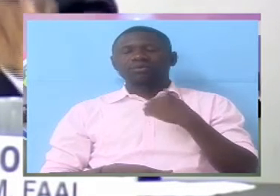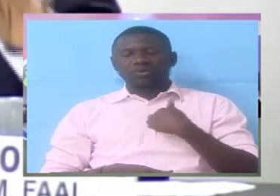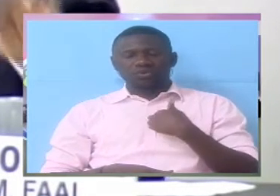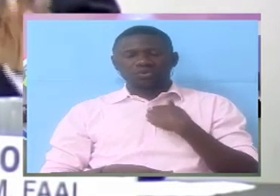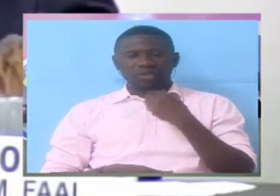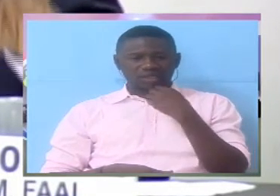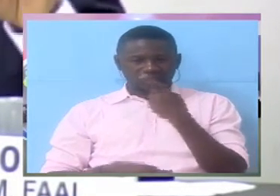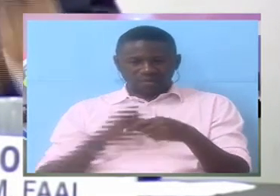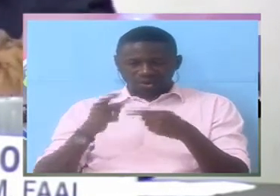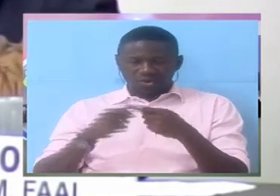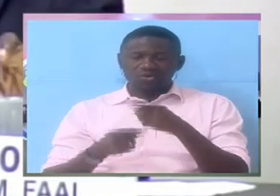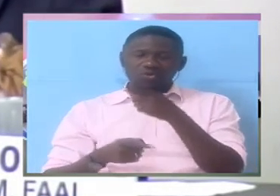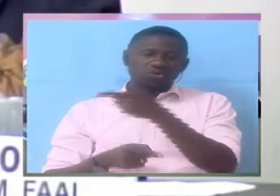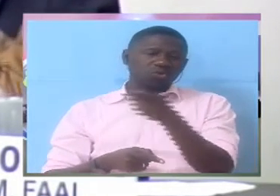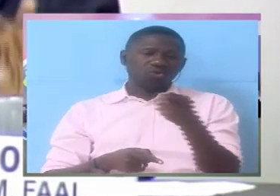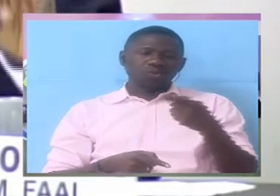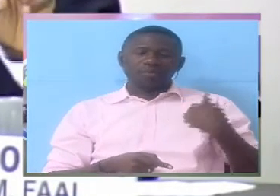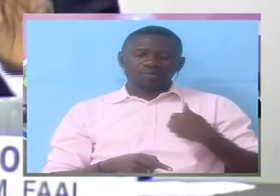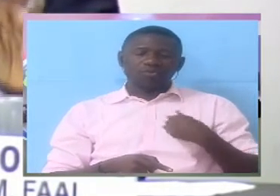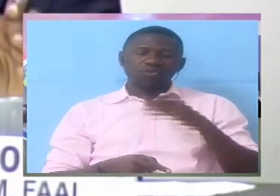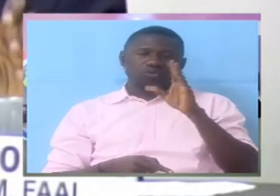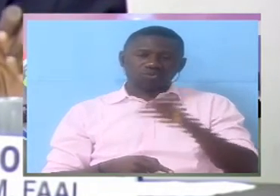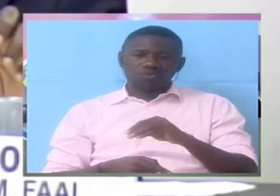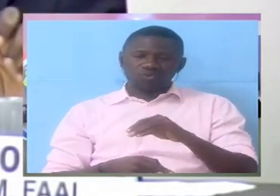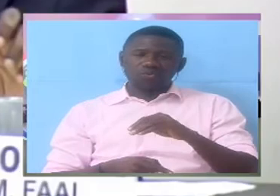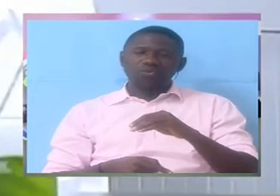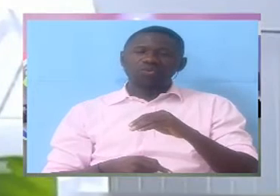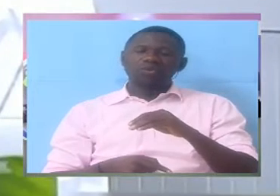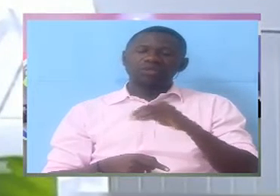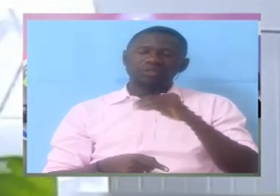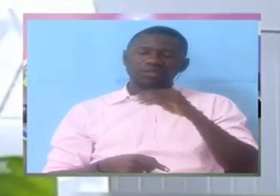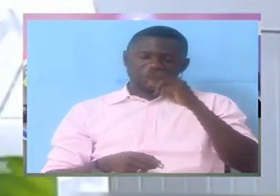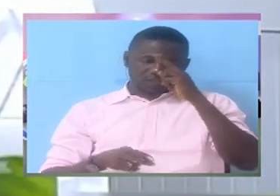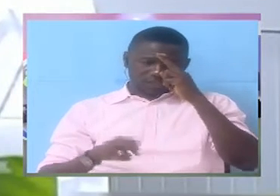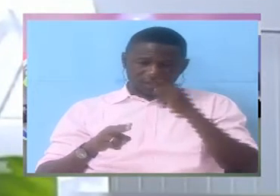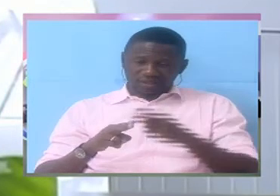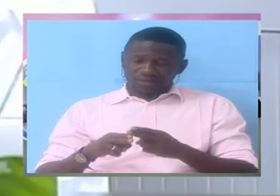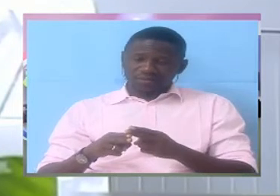should they also be disciplined? For